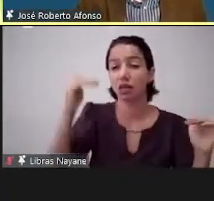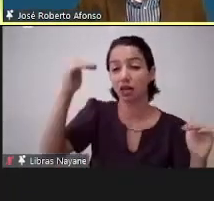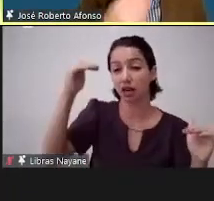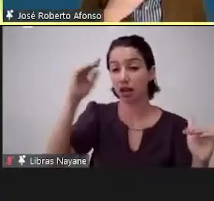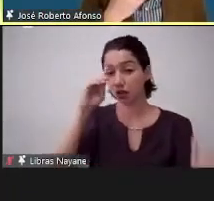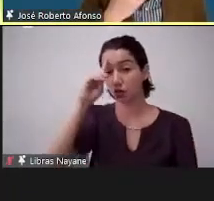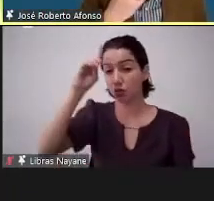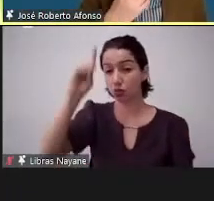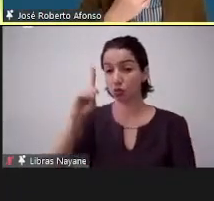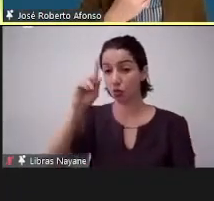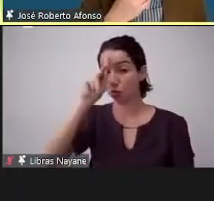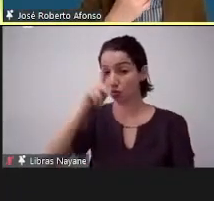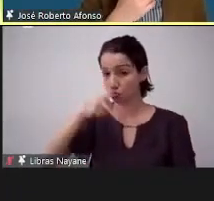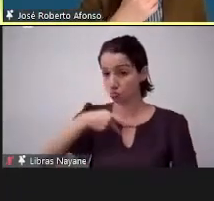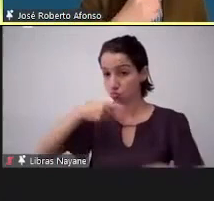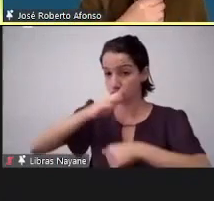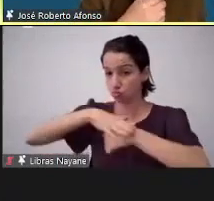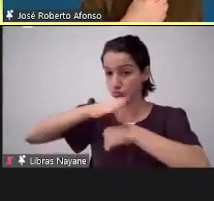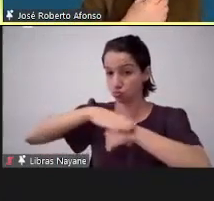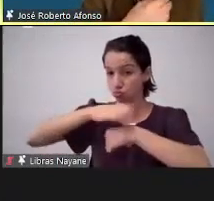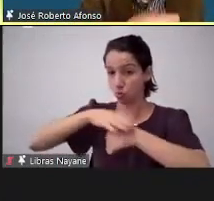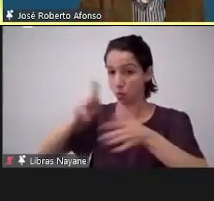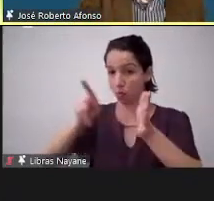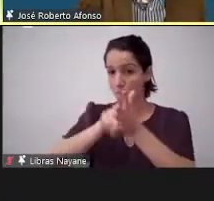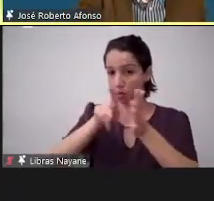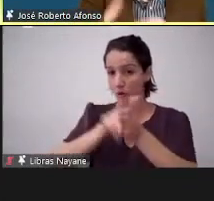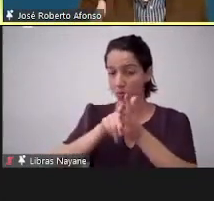contracts and more